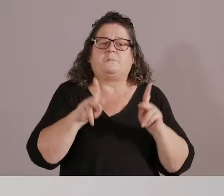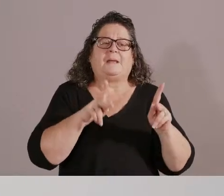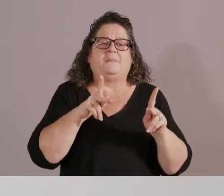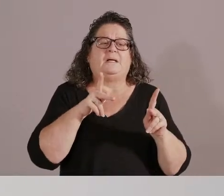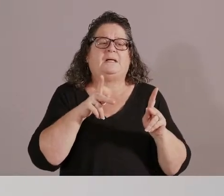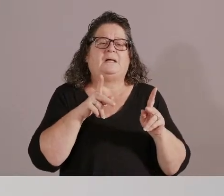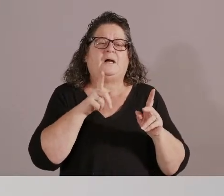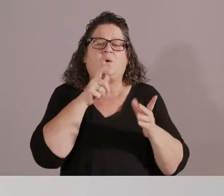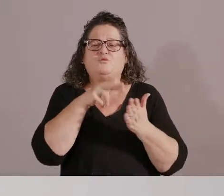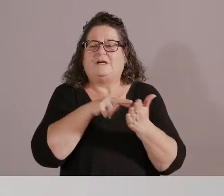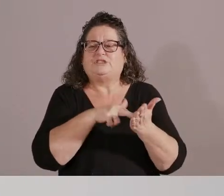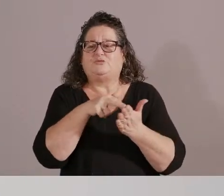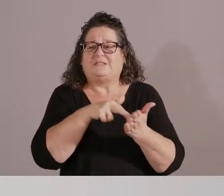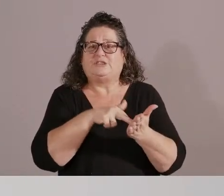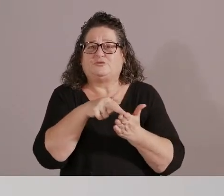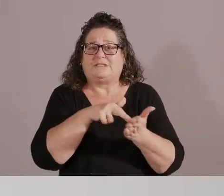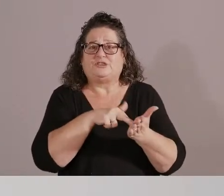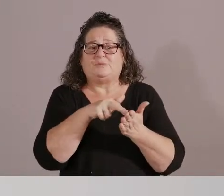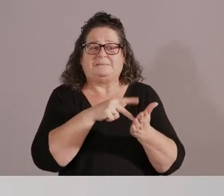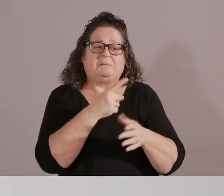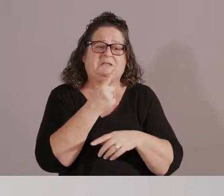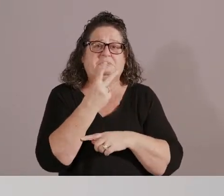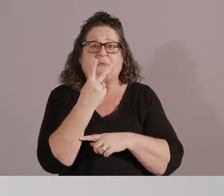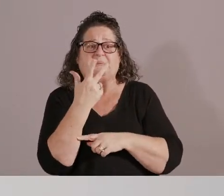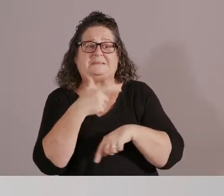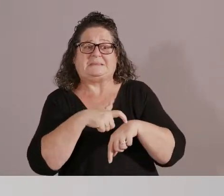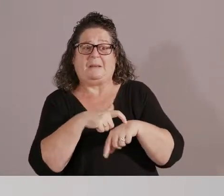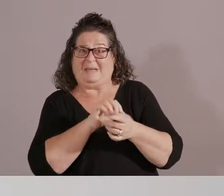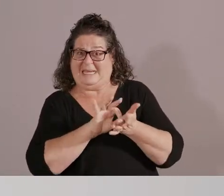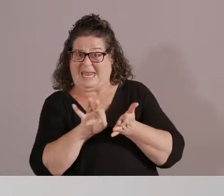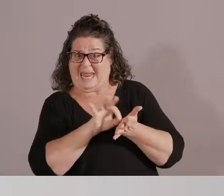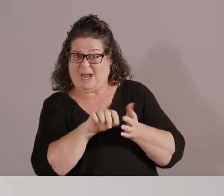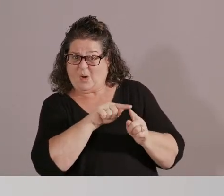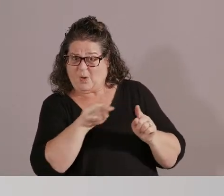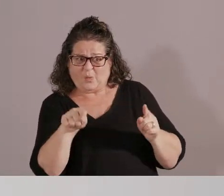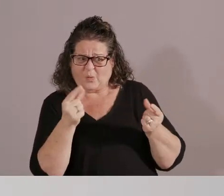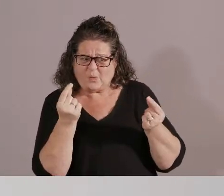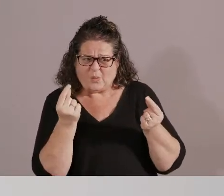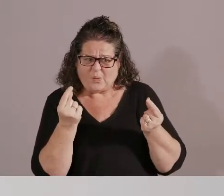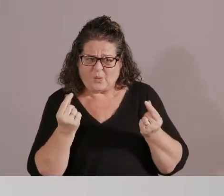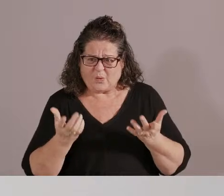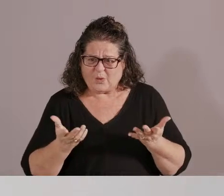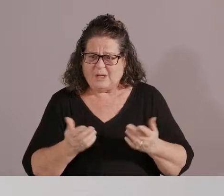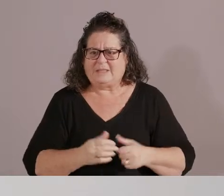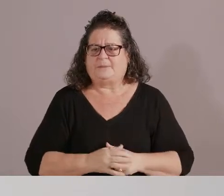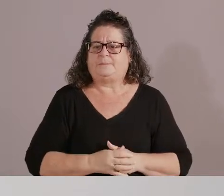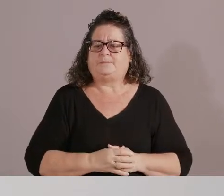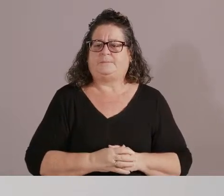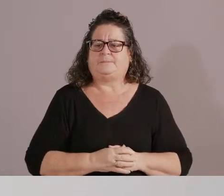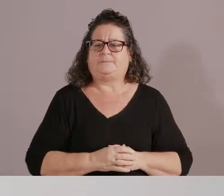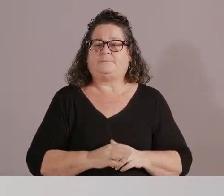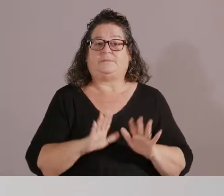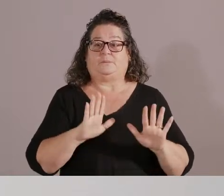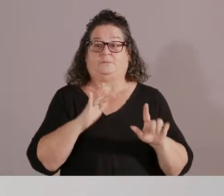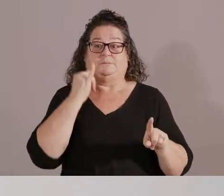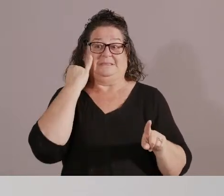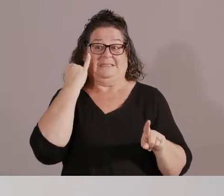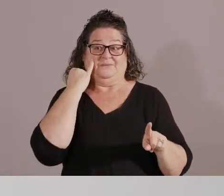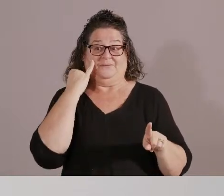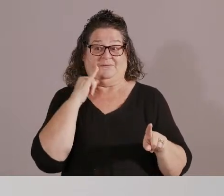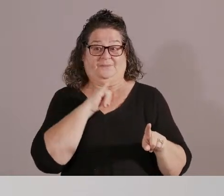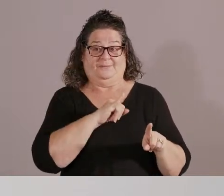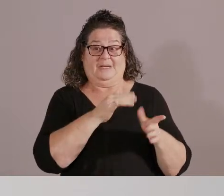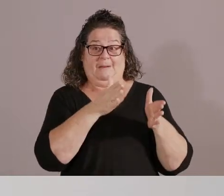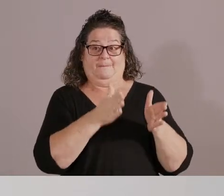those aren't, the cases would still be indicated. So say somebody gets reinfected and has it greater than 90